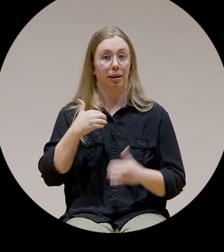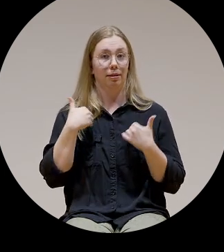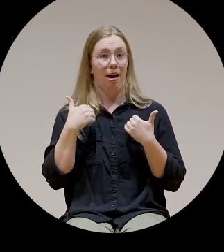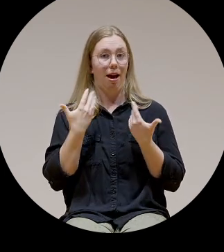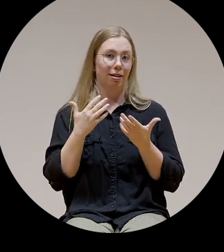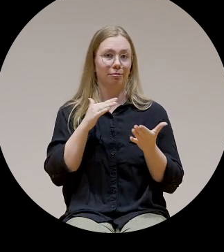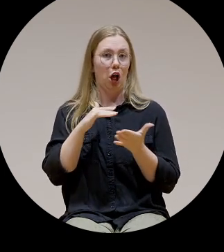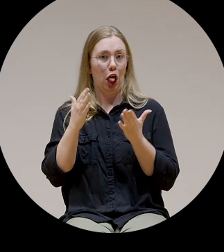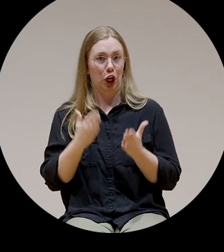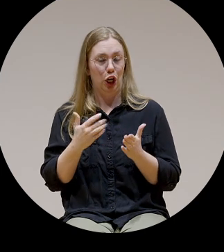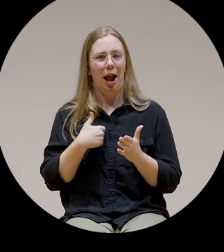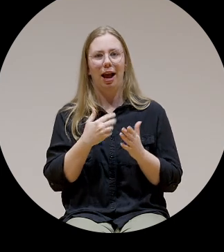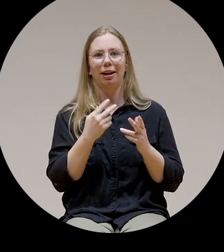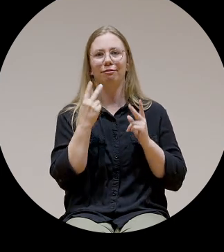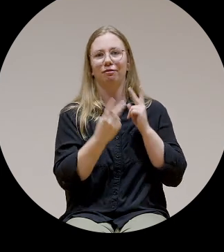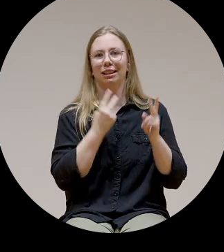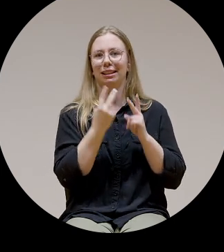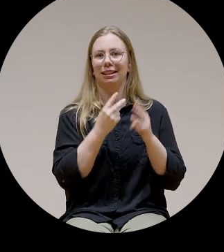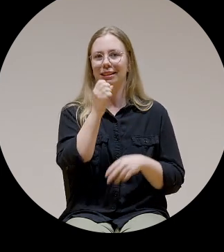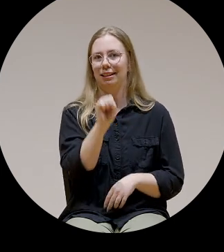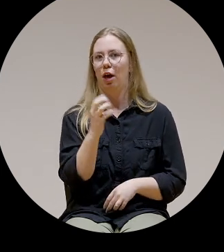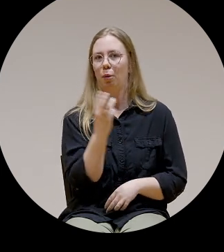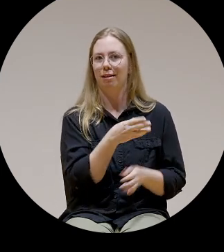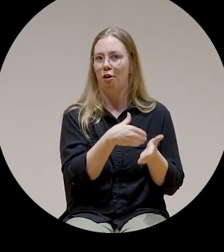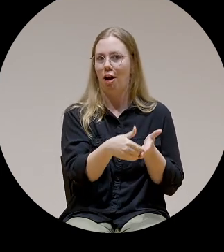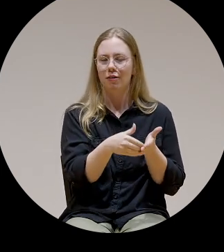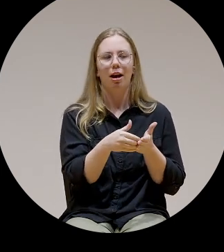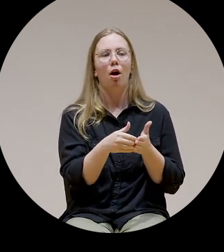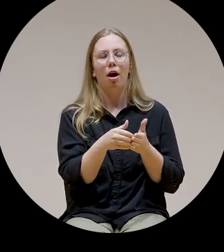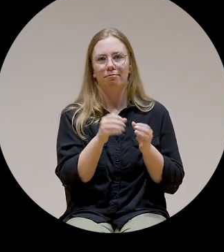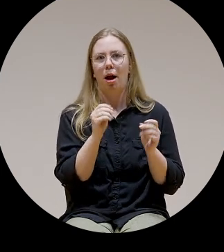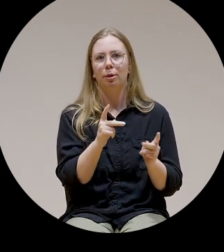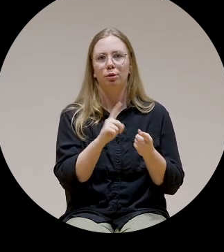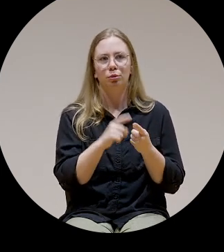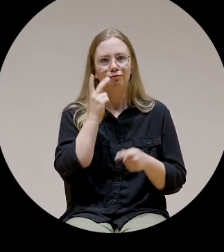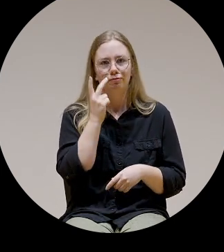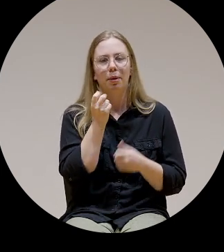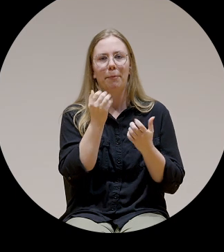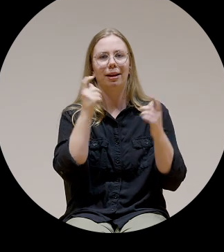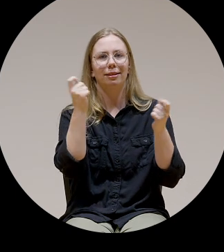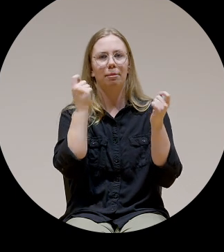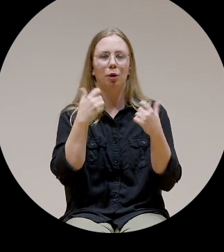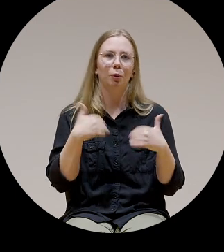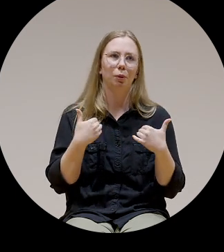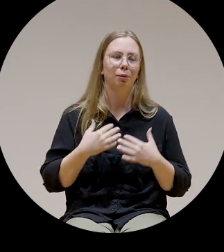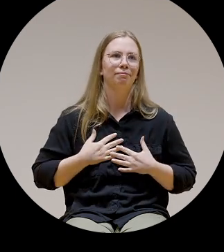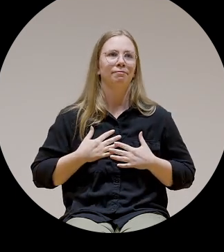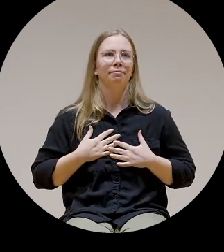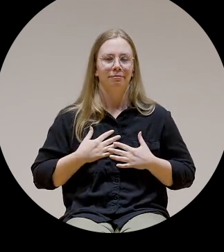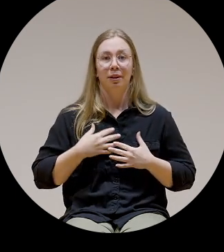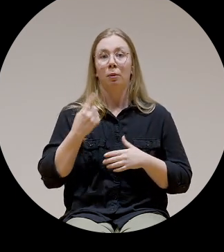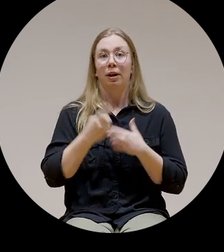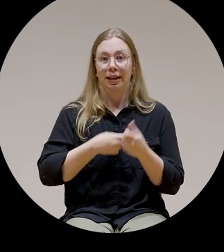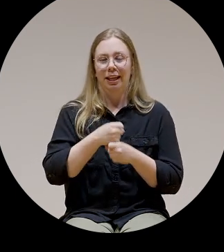of time in the Southwest, and I was very fortunate to witness a lot of ceremonies. And I went one Christmas season.